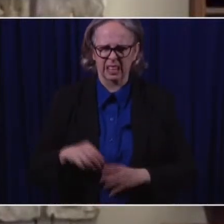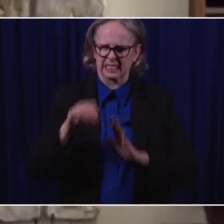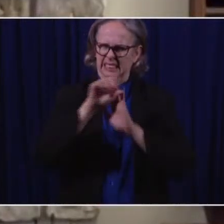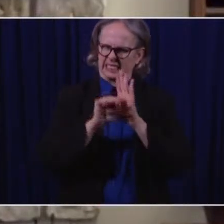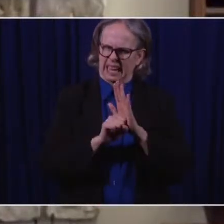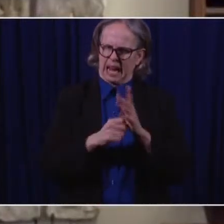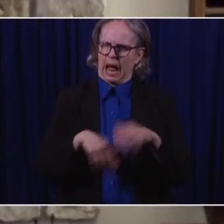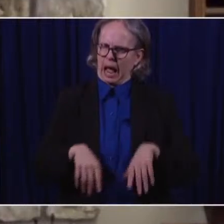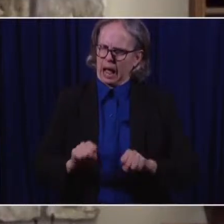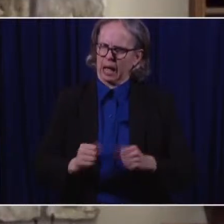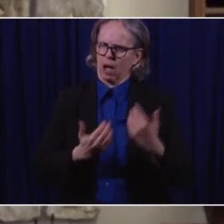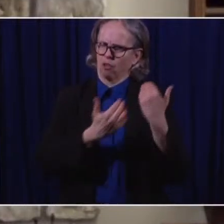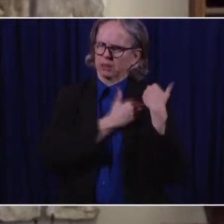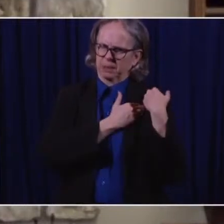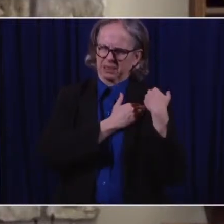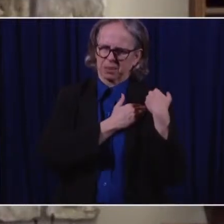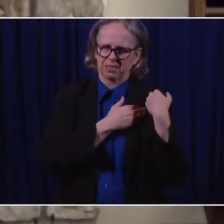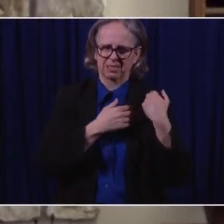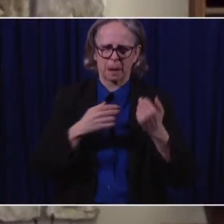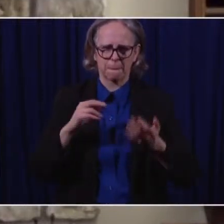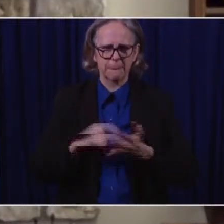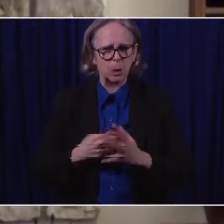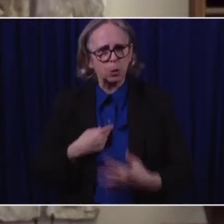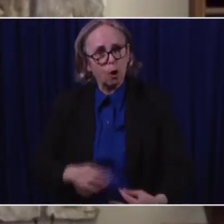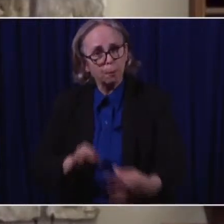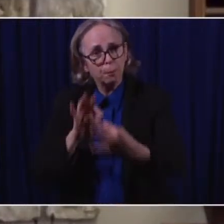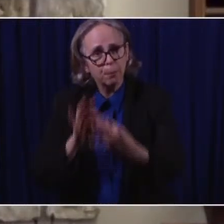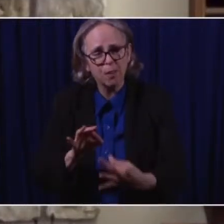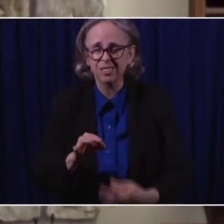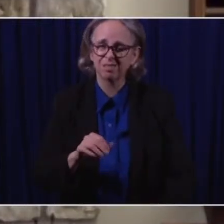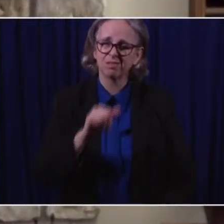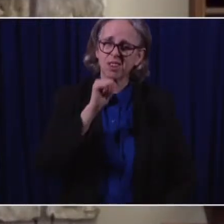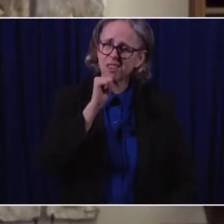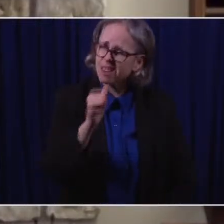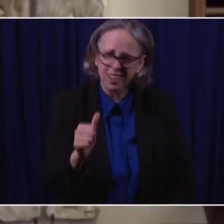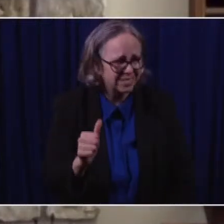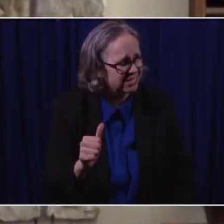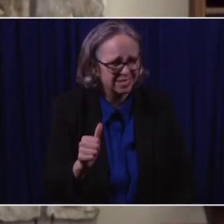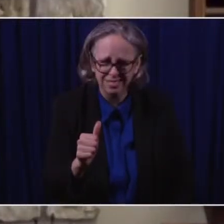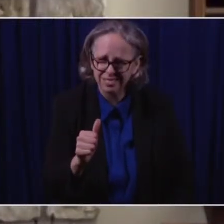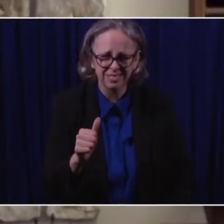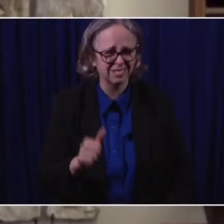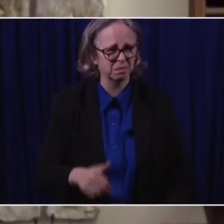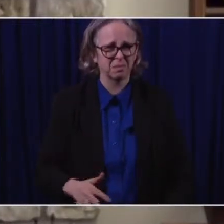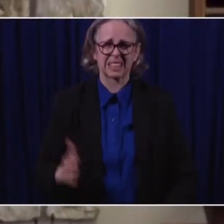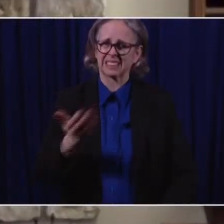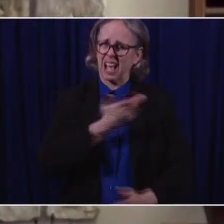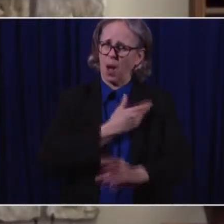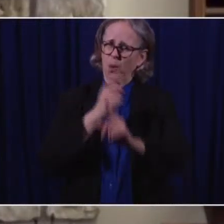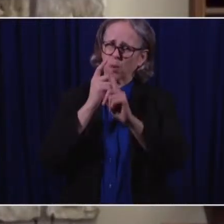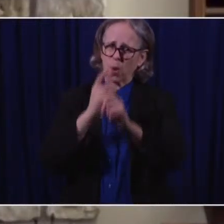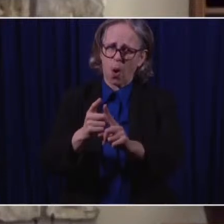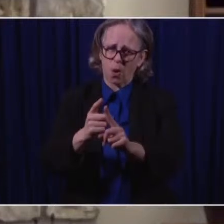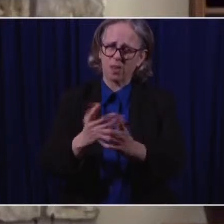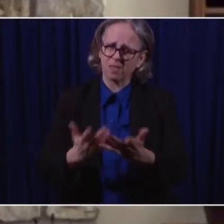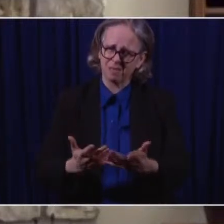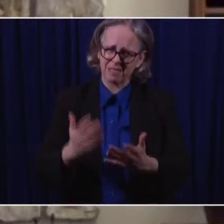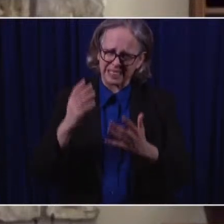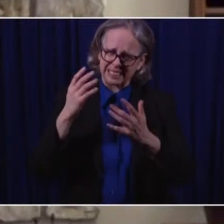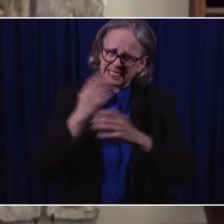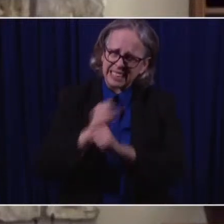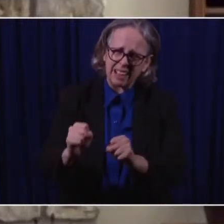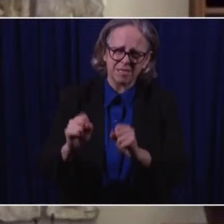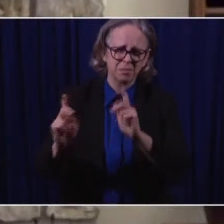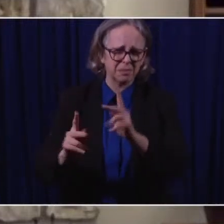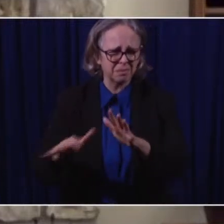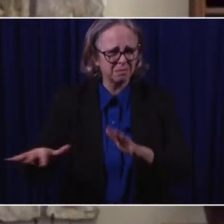mean we're doing it perfectly, but that's what we're doing. And I think if people understand we have a scarce product, we don't have enough